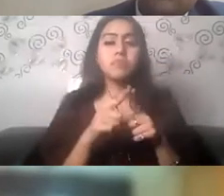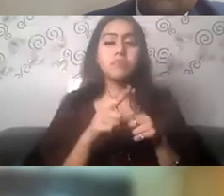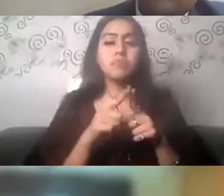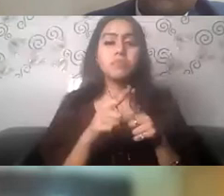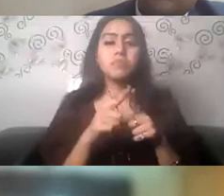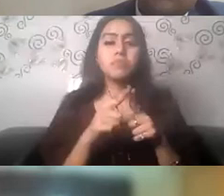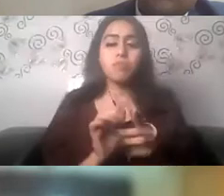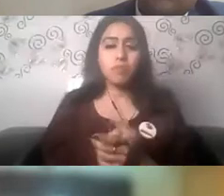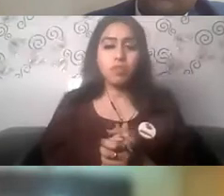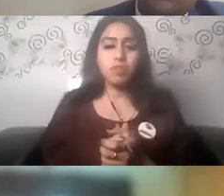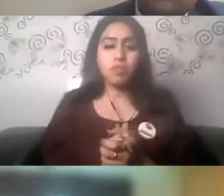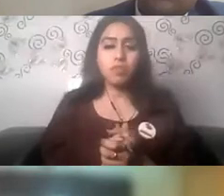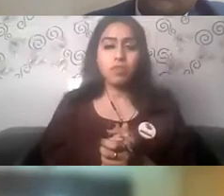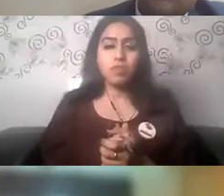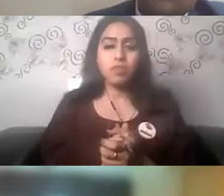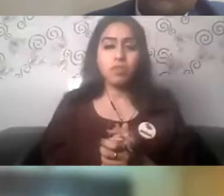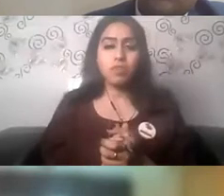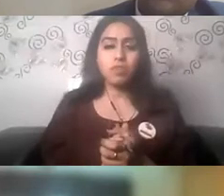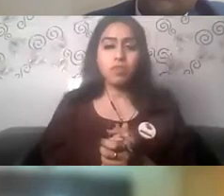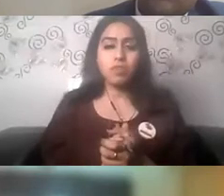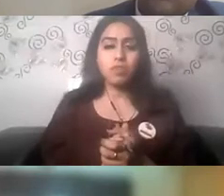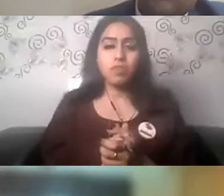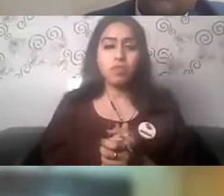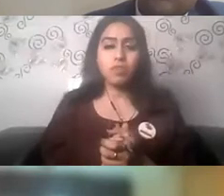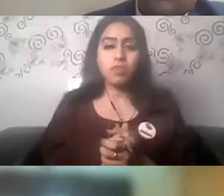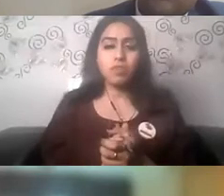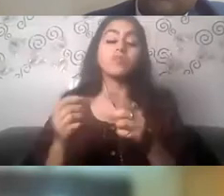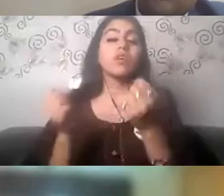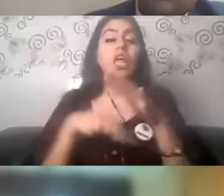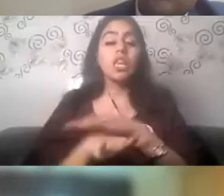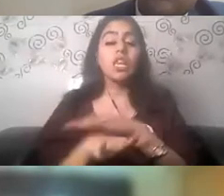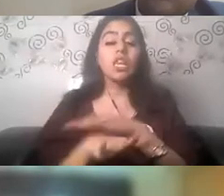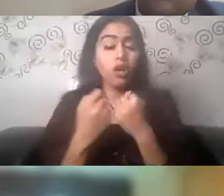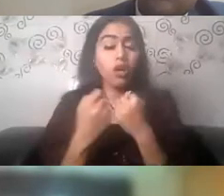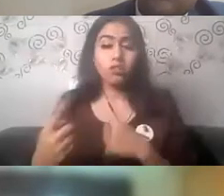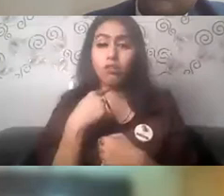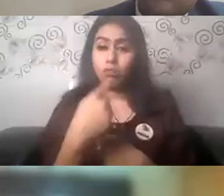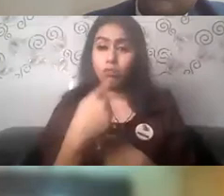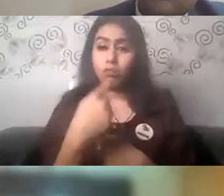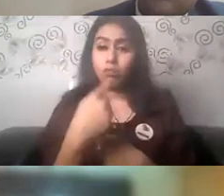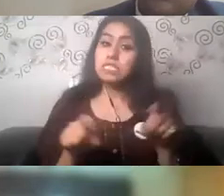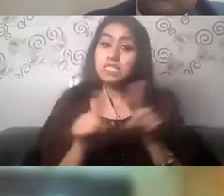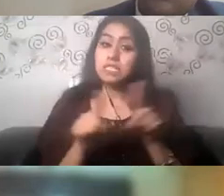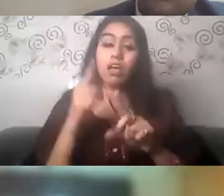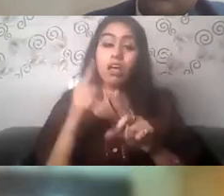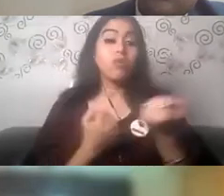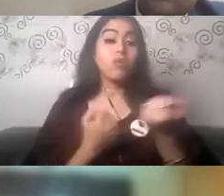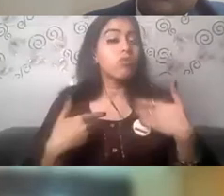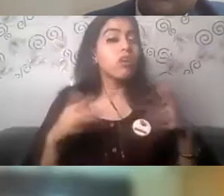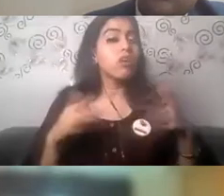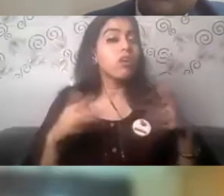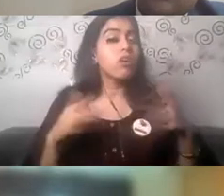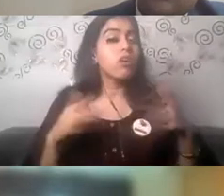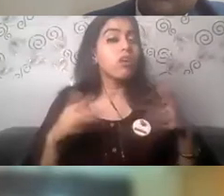Scottish, and the Northern Ireland government in the United Kingdom share a strong commitment to supporting the disabled people to enjoy